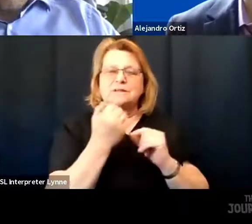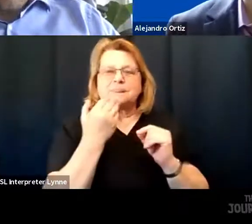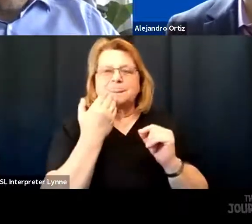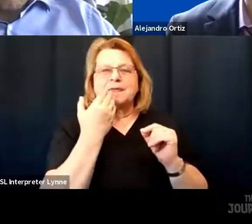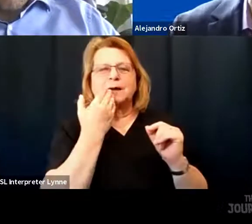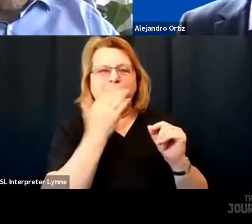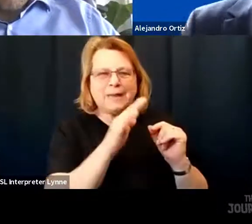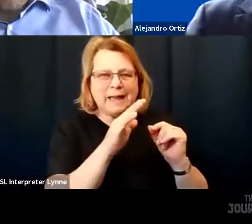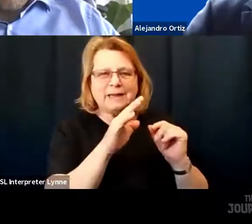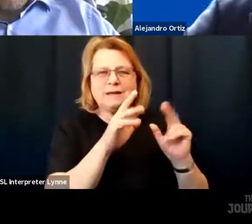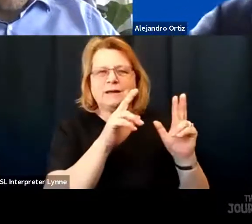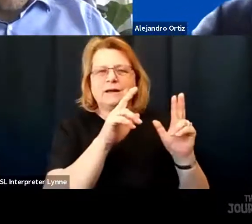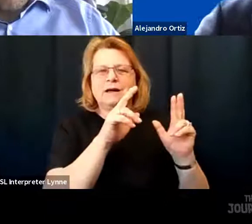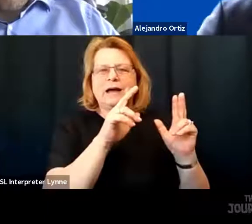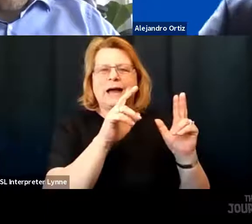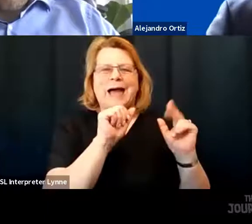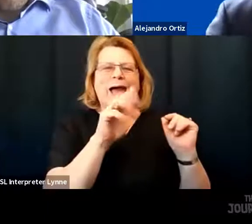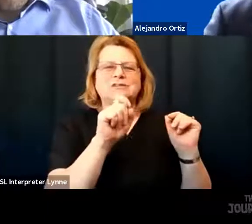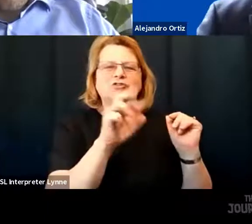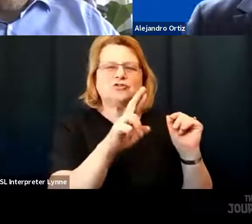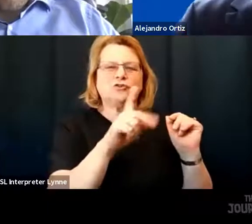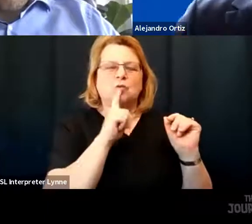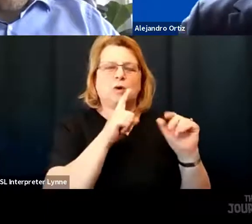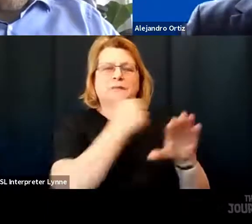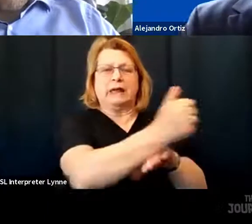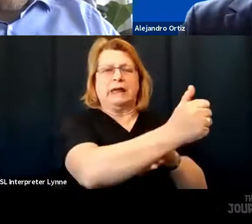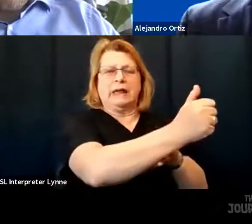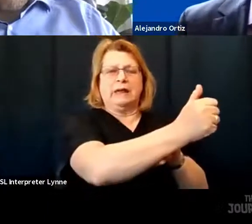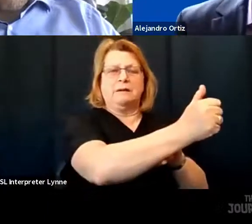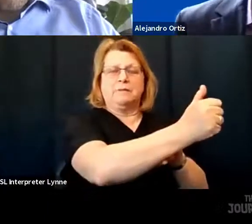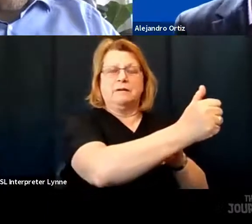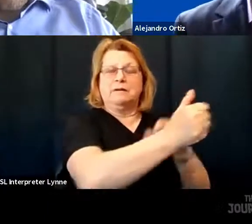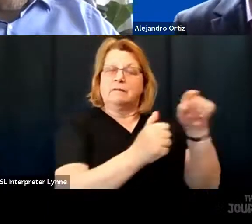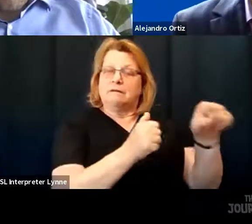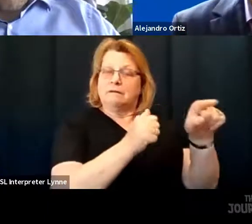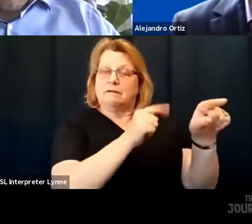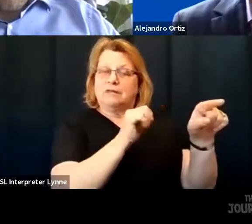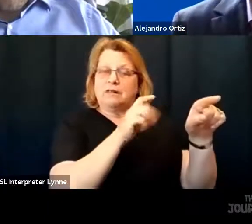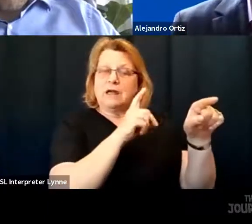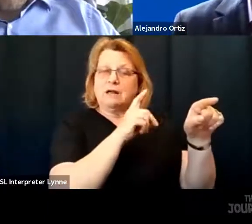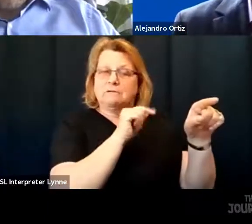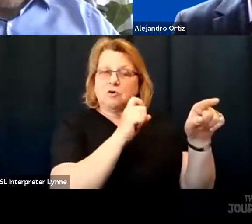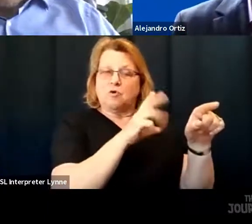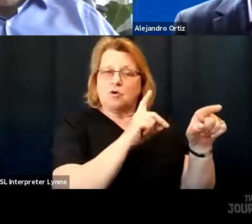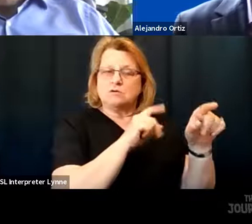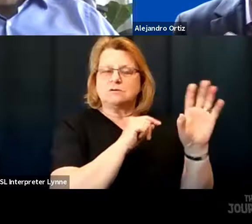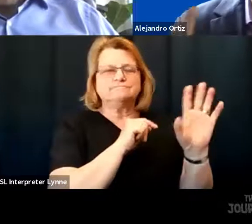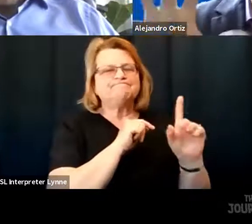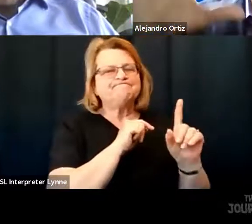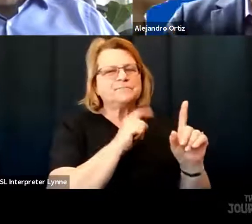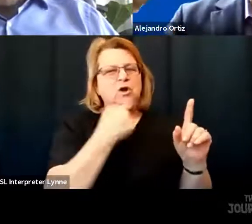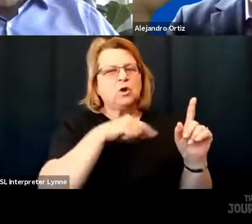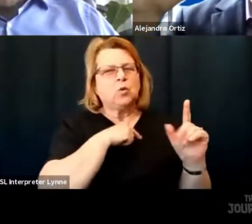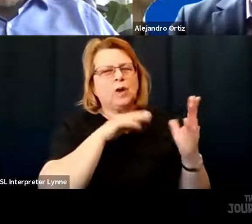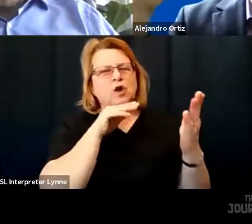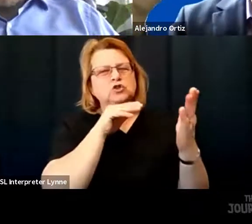fair housing situation will put the onus on a landlord. So in the Faribault case that I mentioned before, we are suing